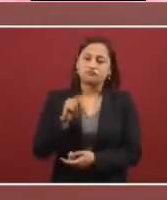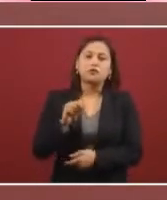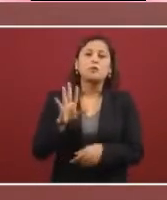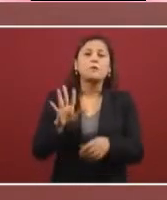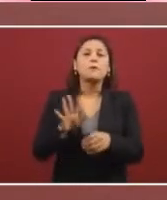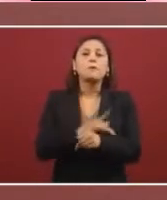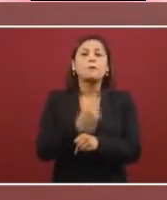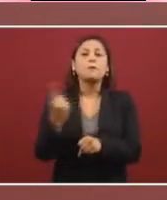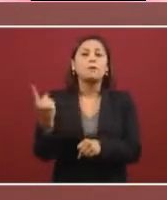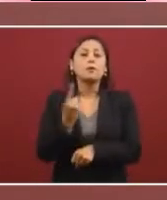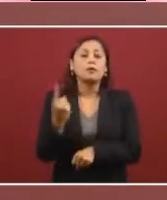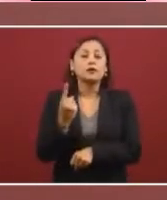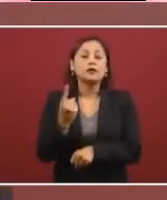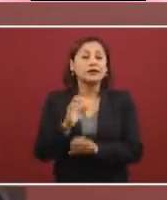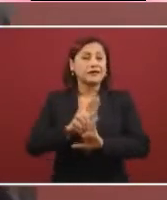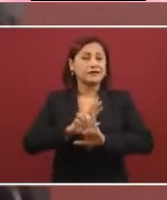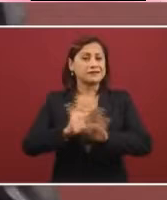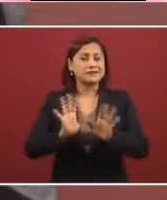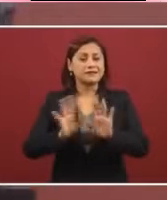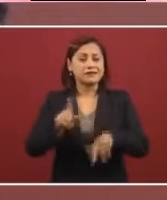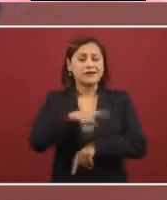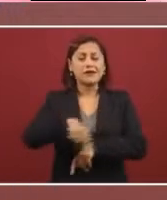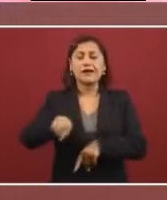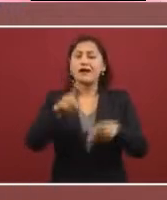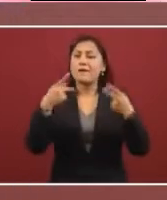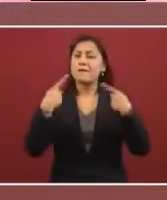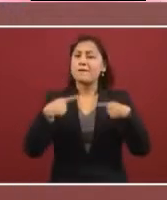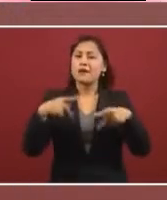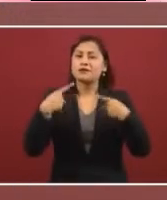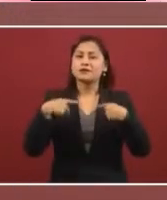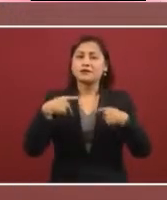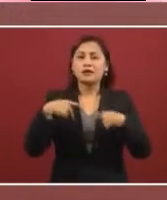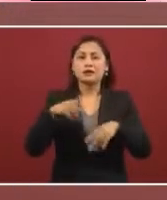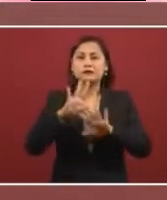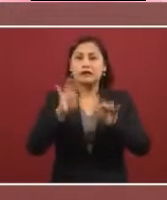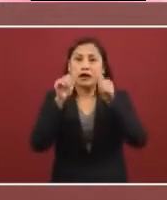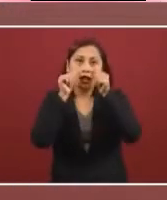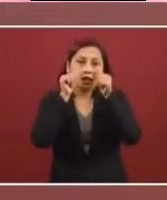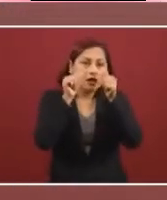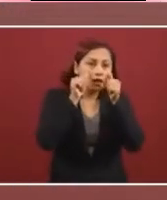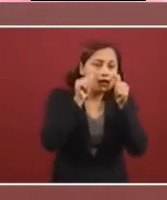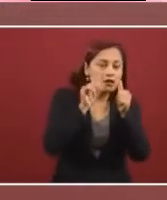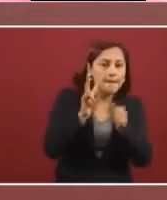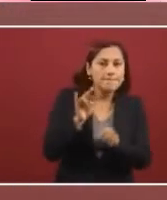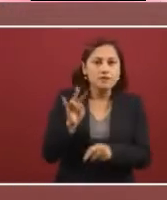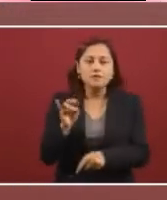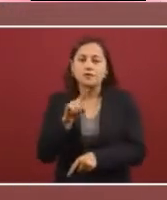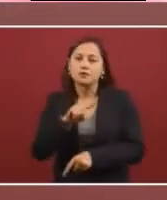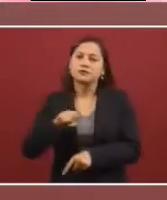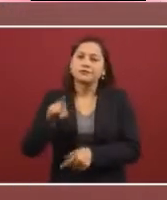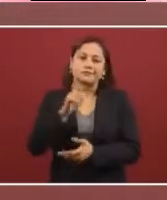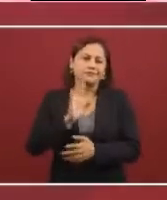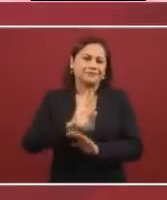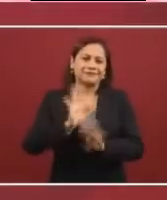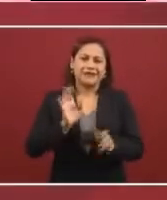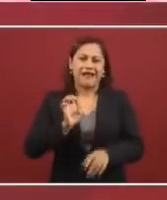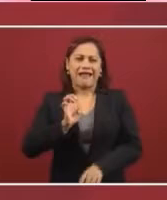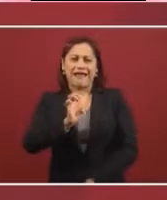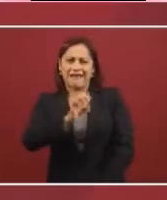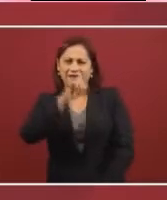people are very awake now and they're very in tune like never